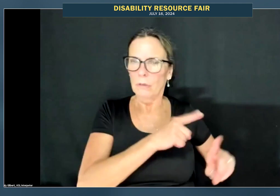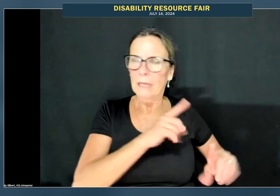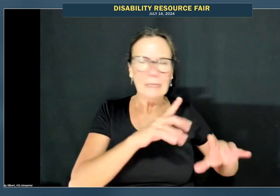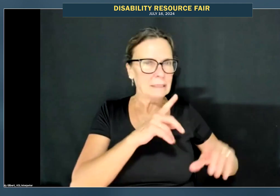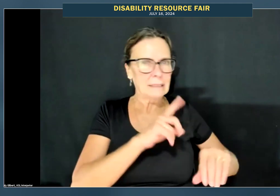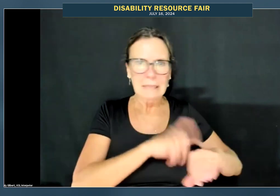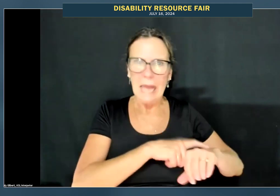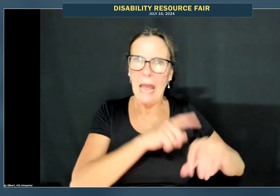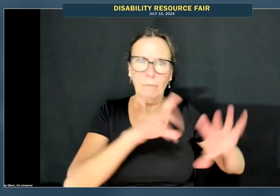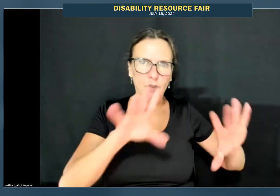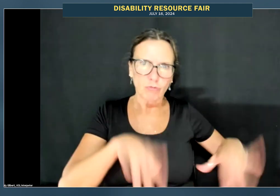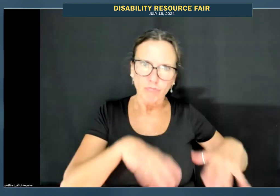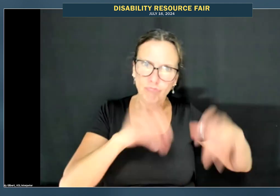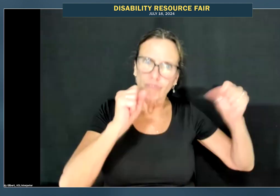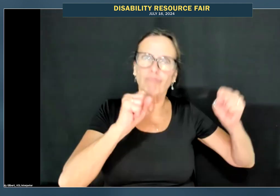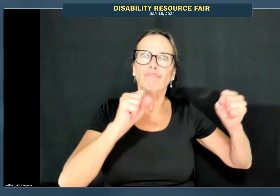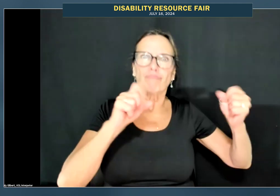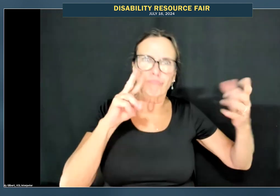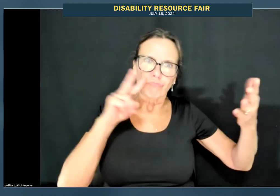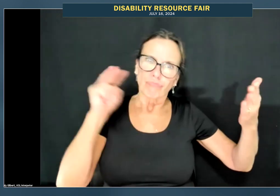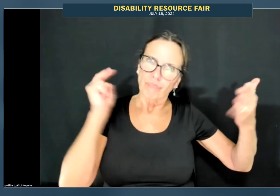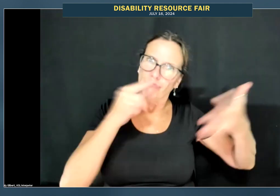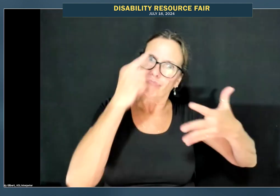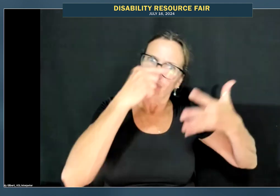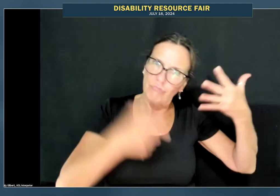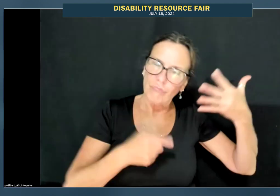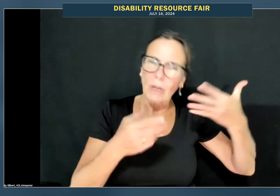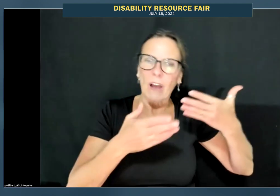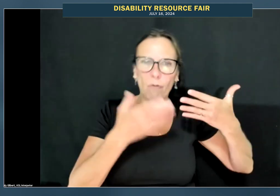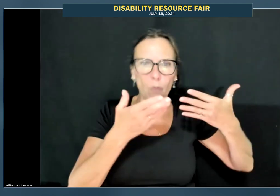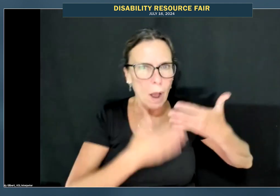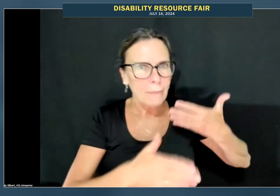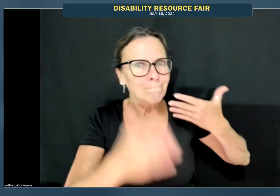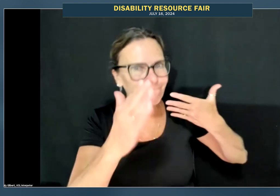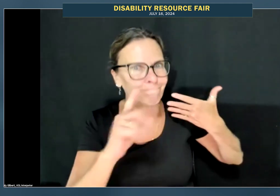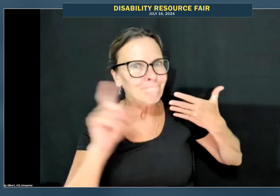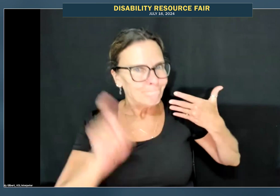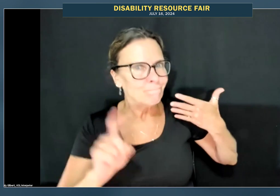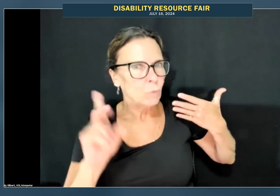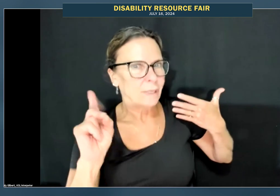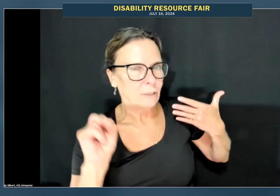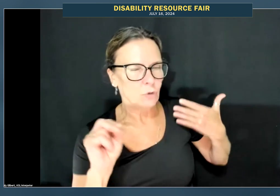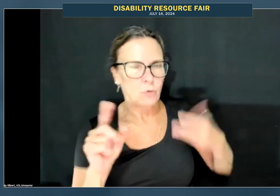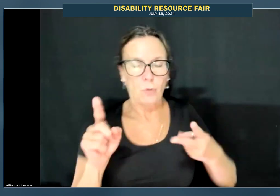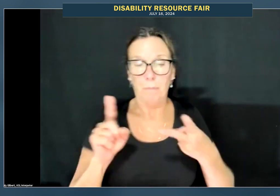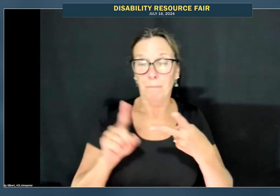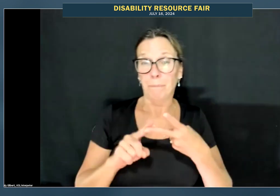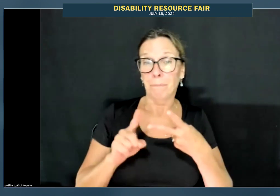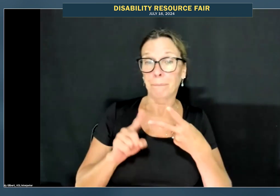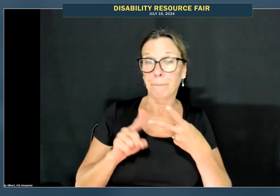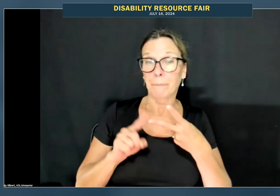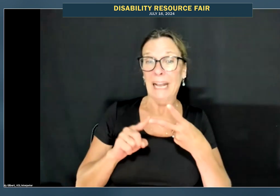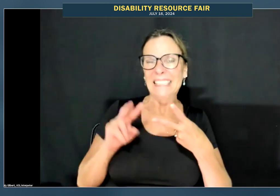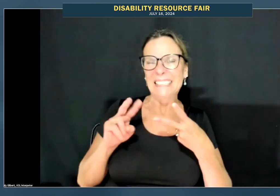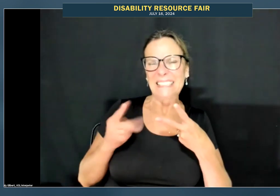fresh look at the scope of work that needs to be done. The second priority was to